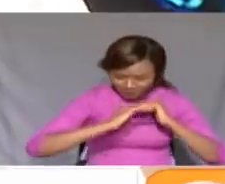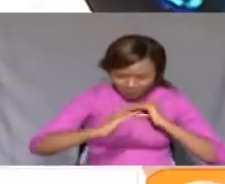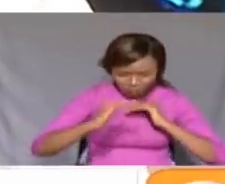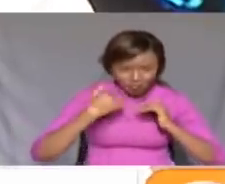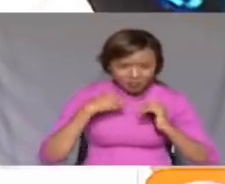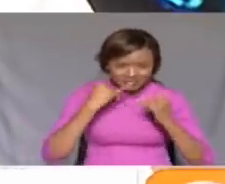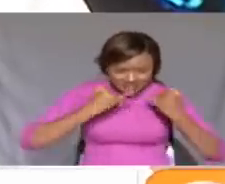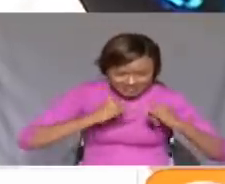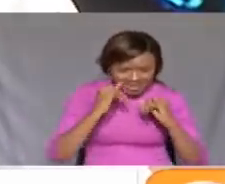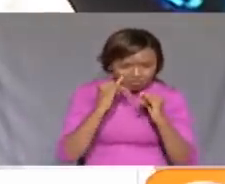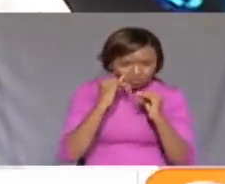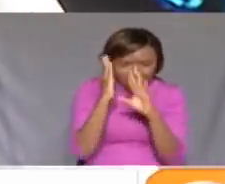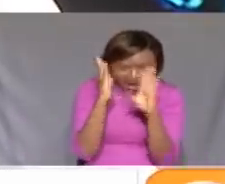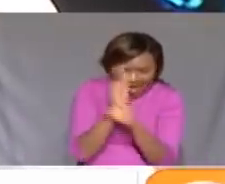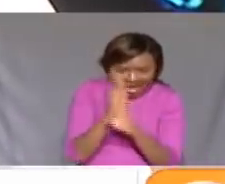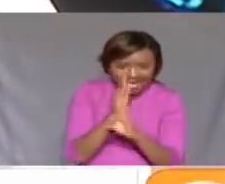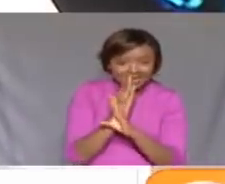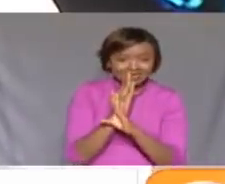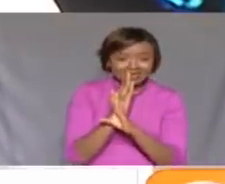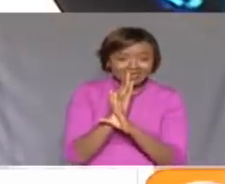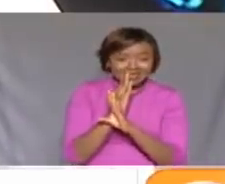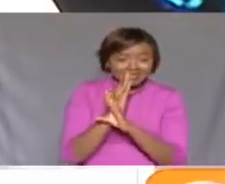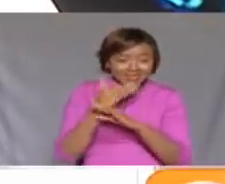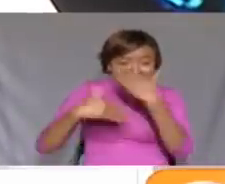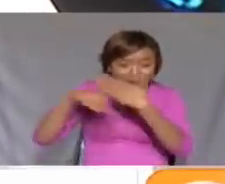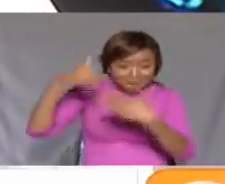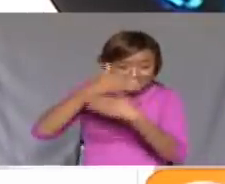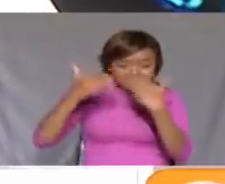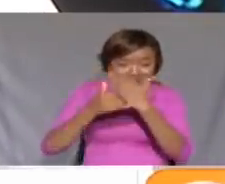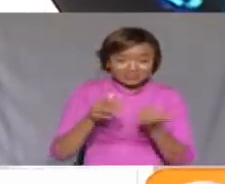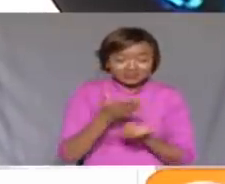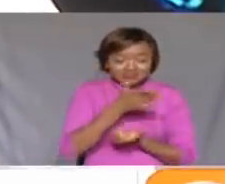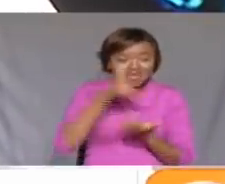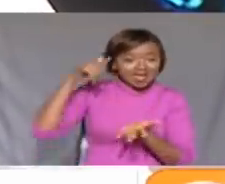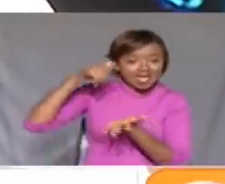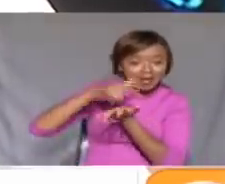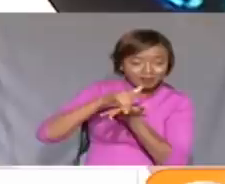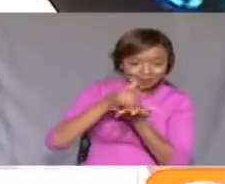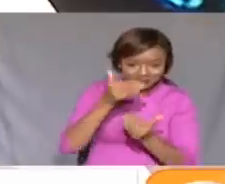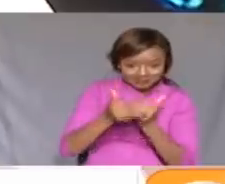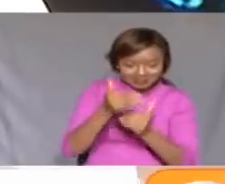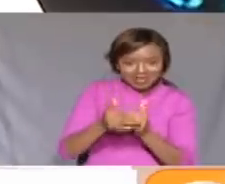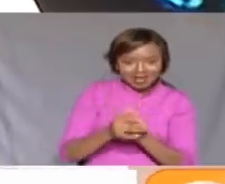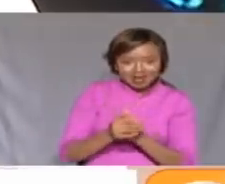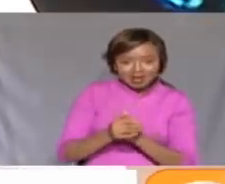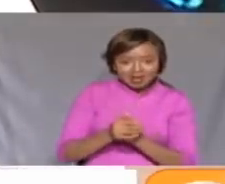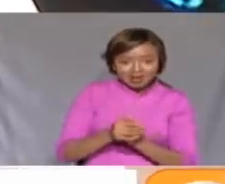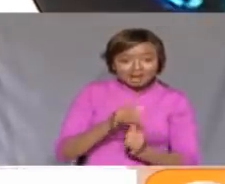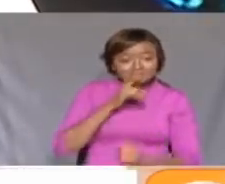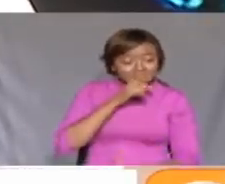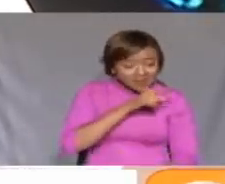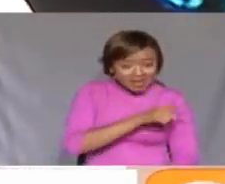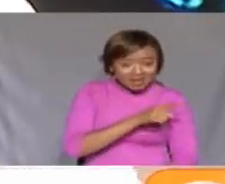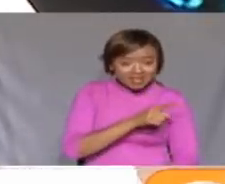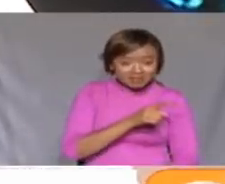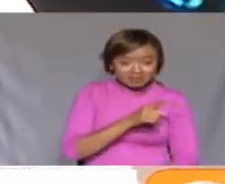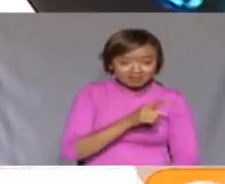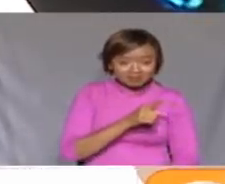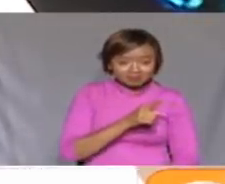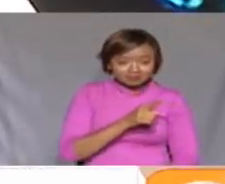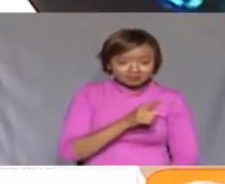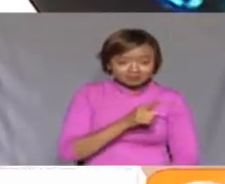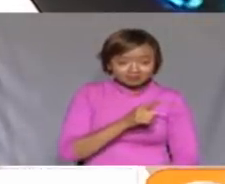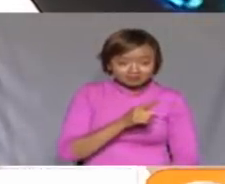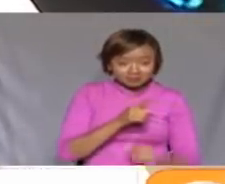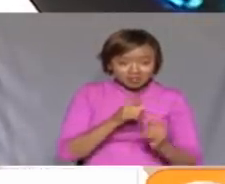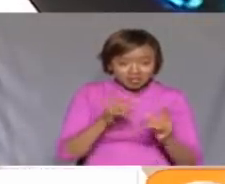sheltering at an abandoned building in Simisimi Airport, Kisangani. He peeped from his hideout